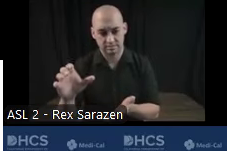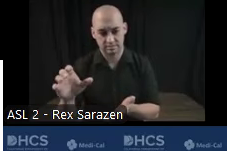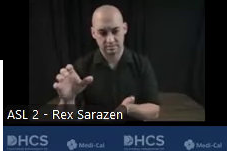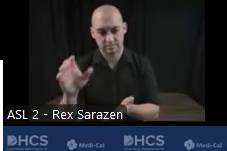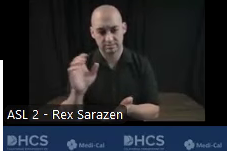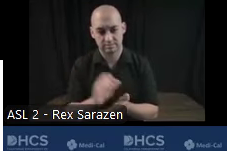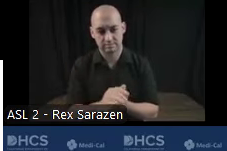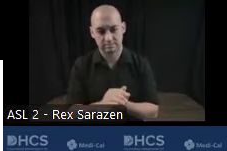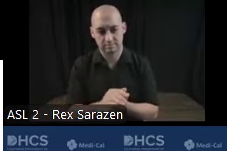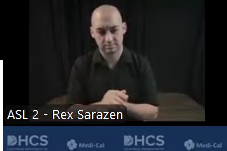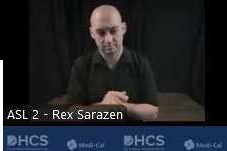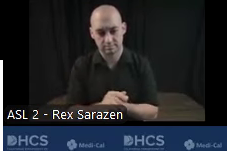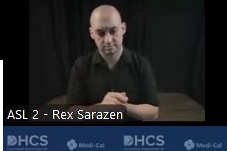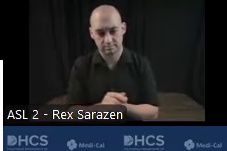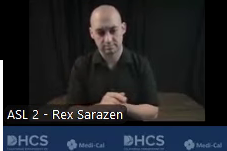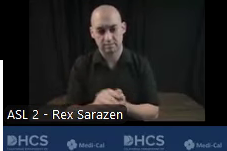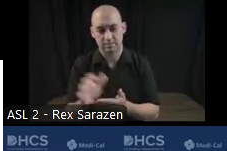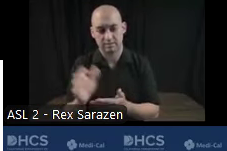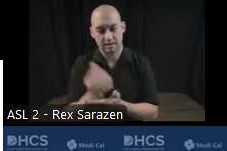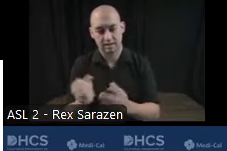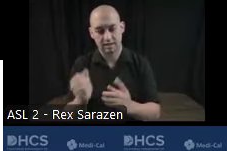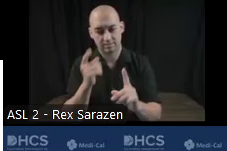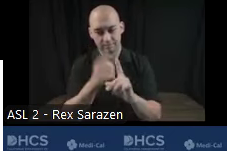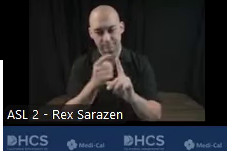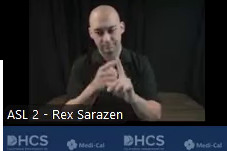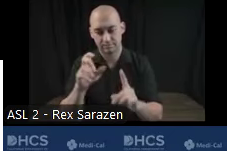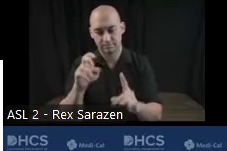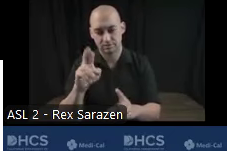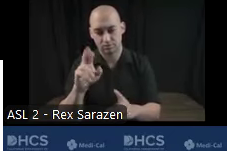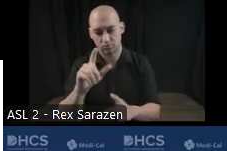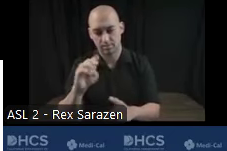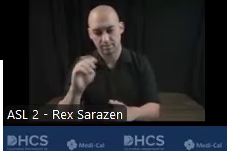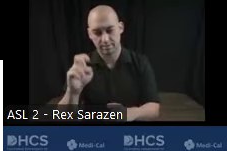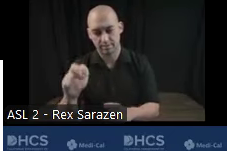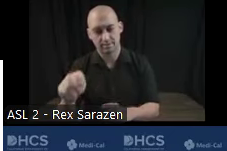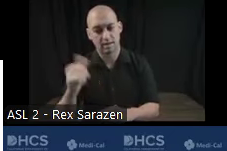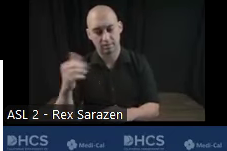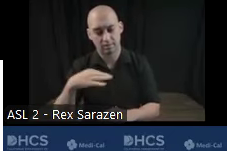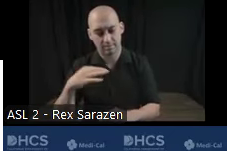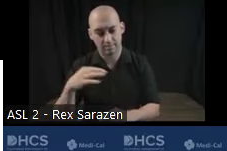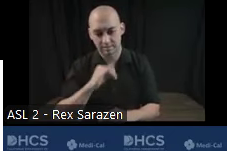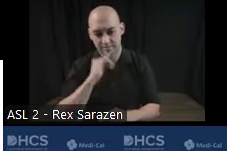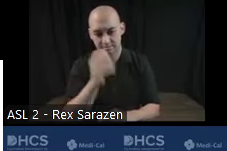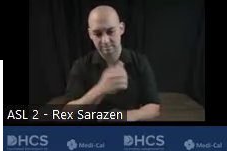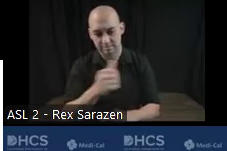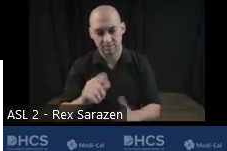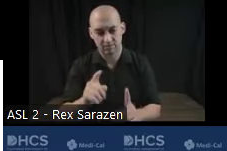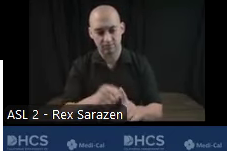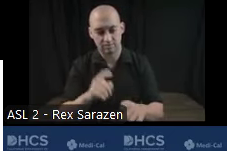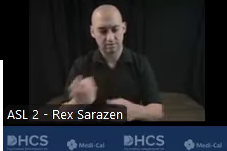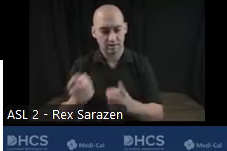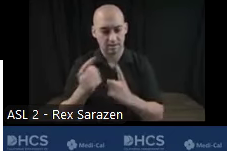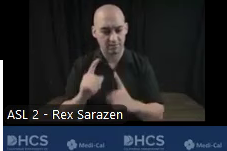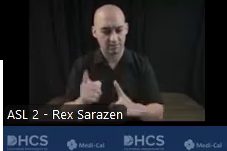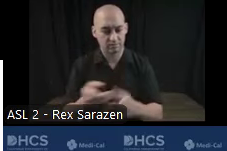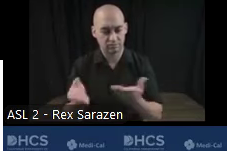referral receive priority enrollment. Other applicants are assigned on a first come, first served